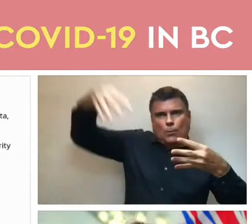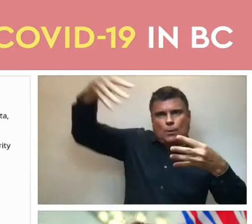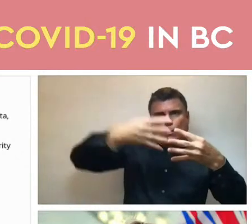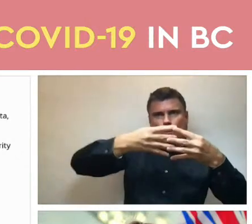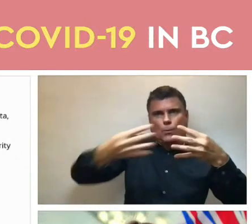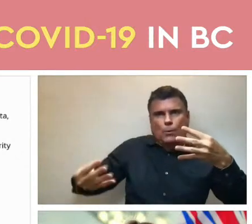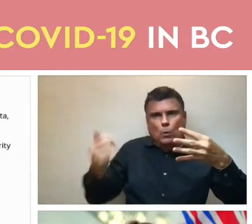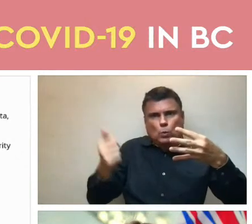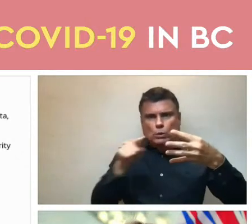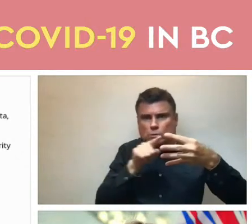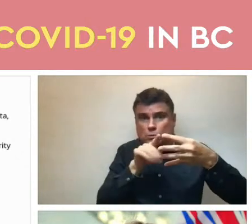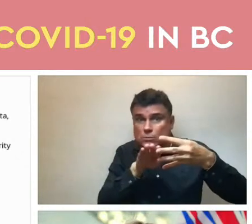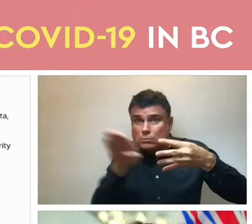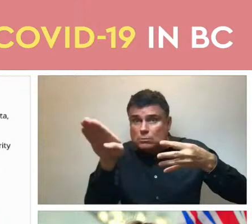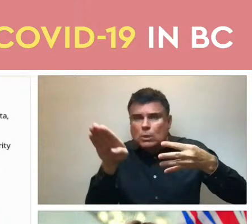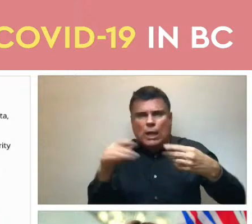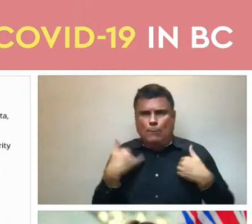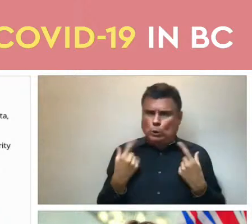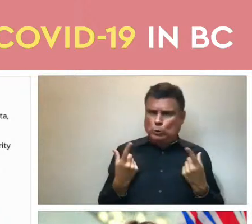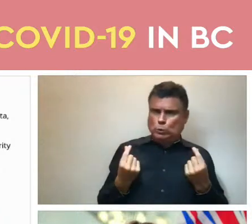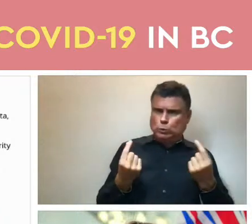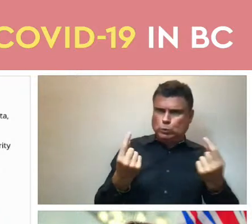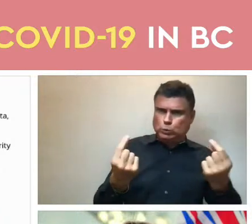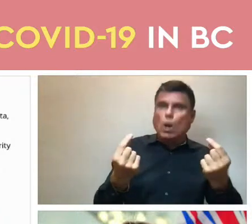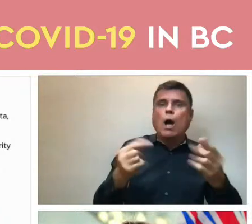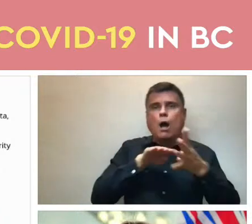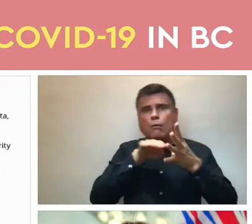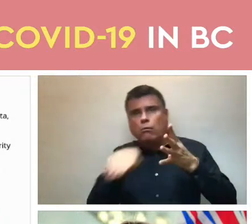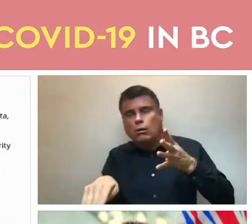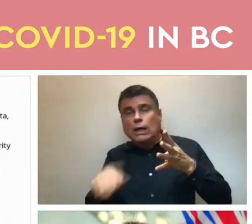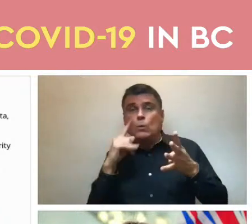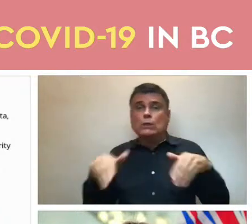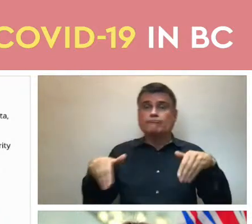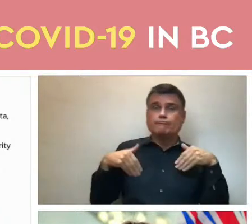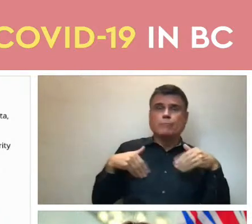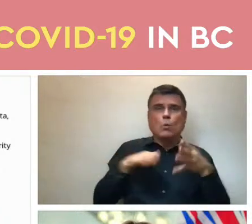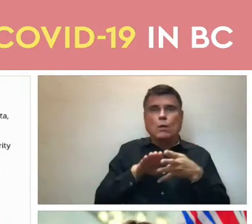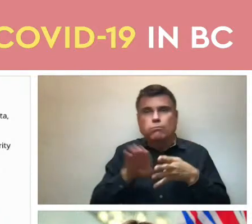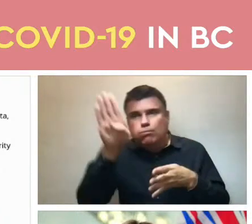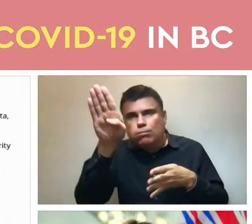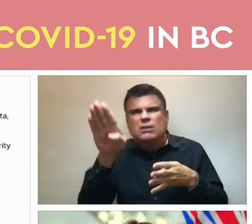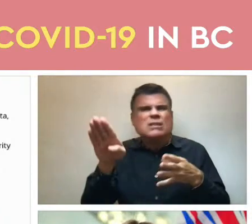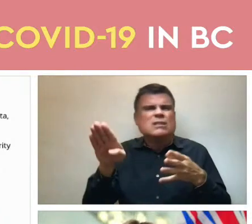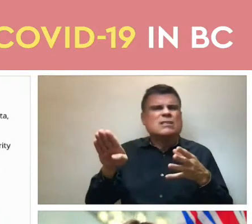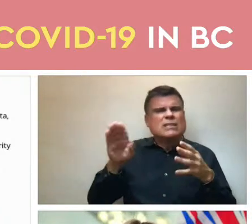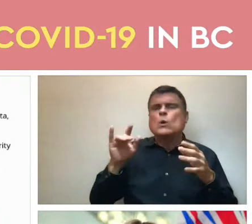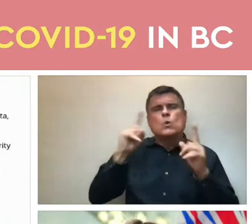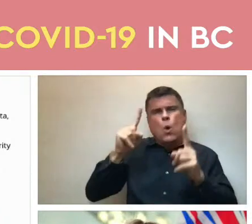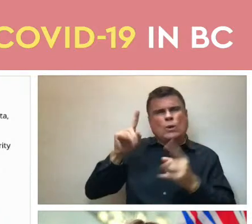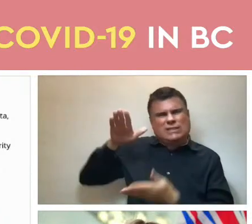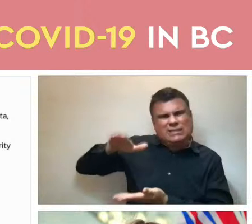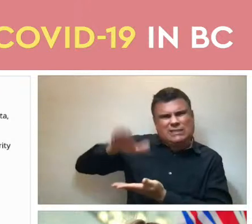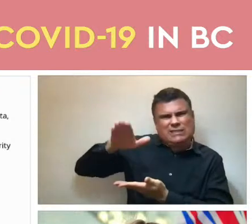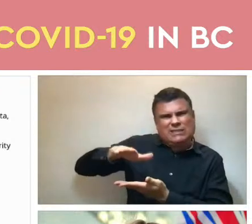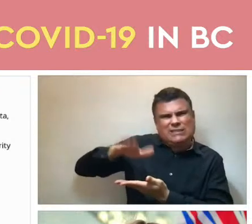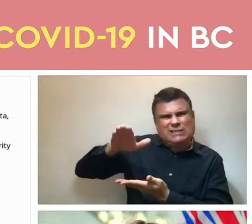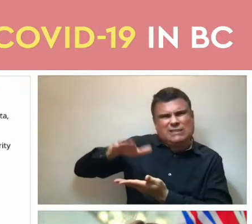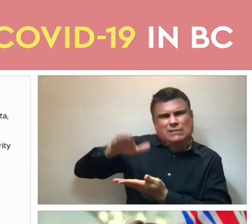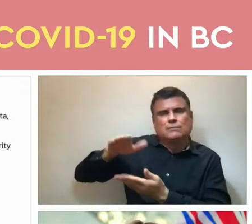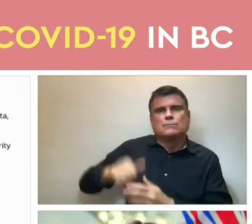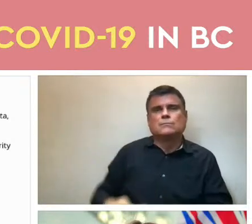we need to do to prevent those from happening, to keep our rates low and slow over the next period of